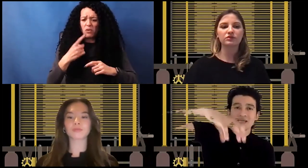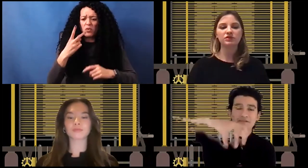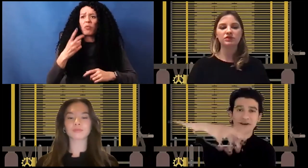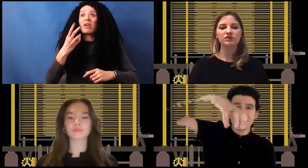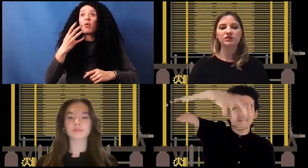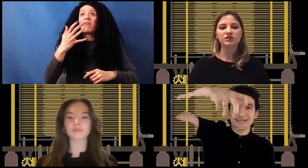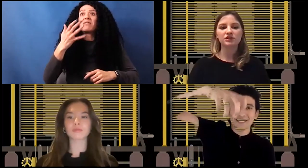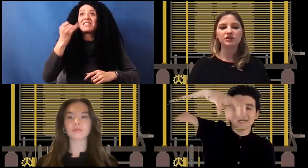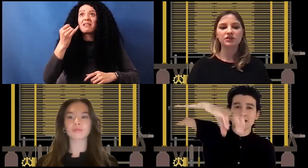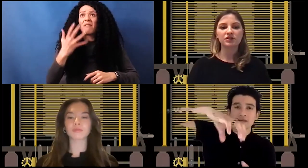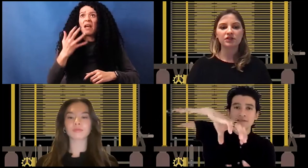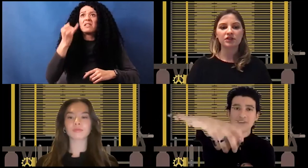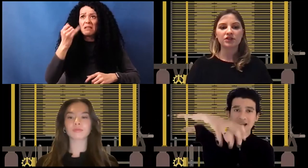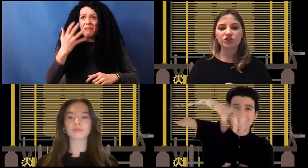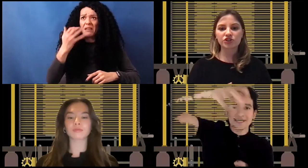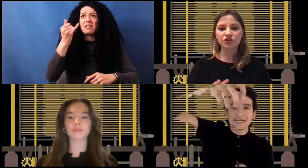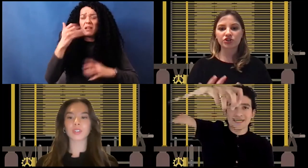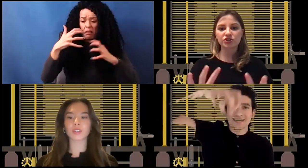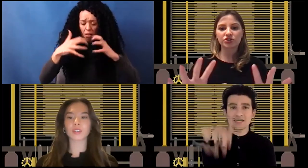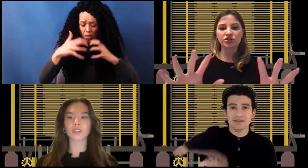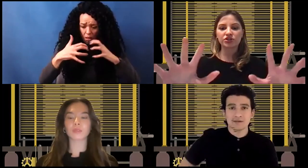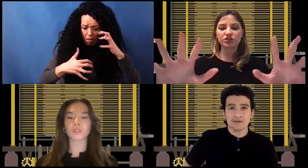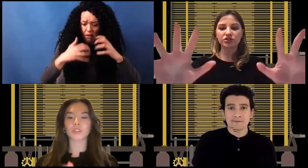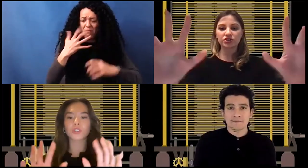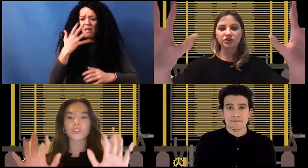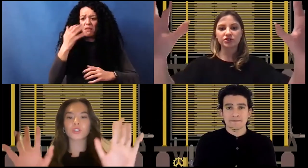6. 5, 6. 5, 6.